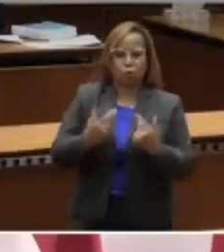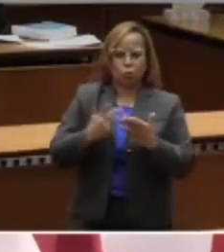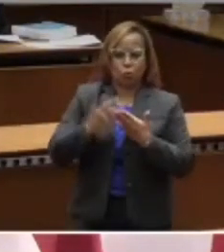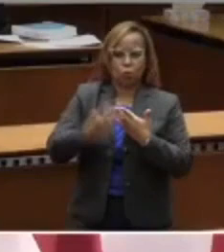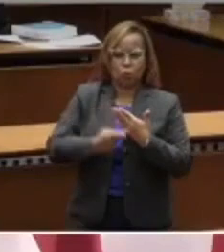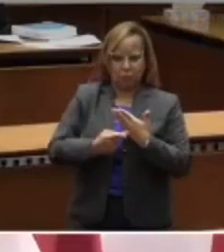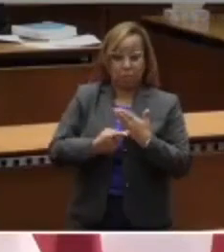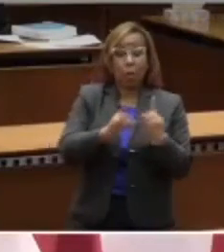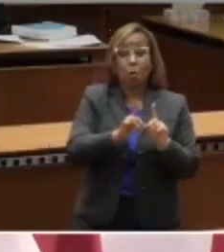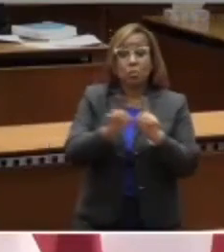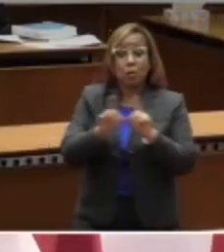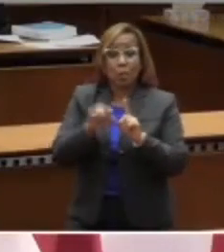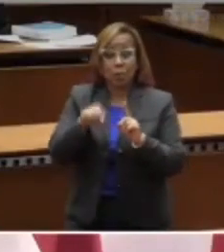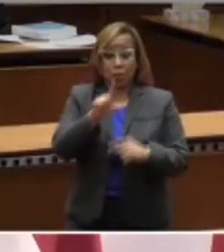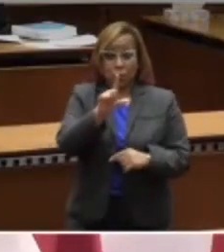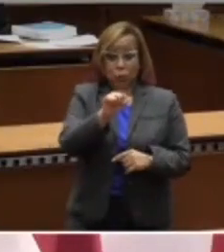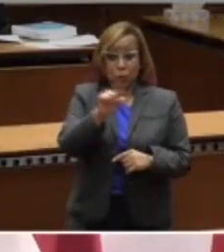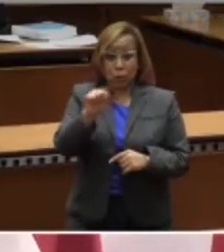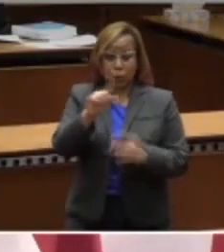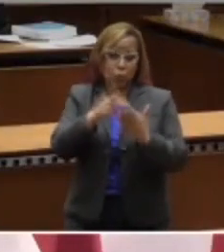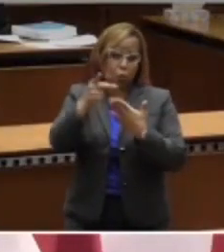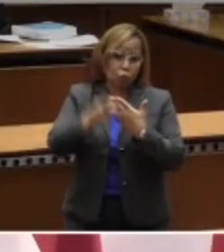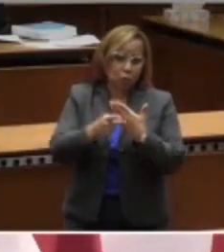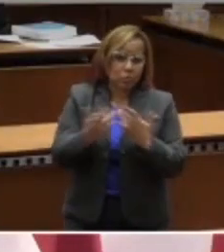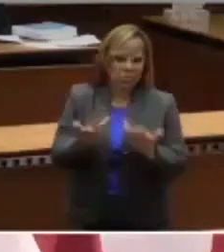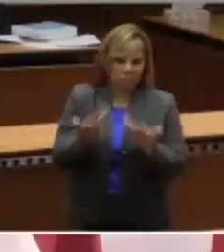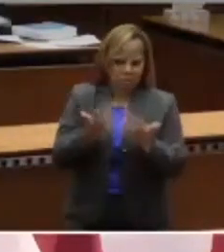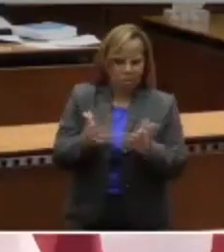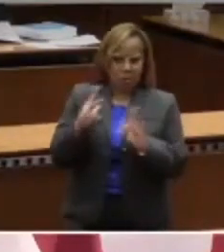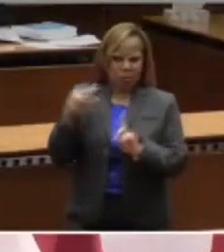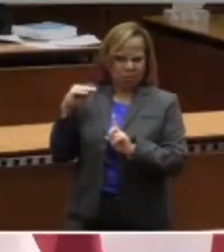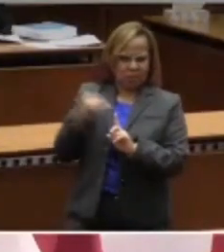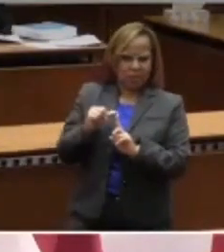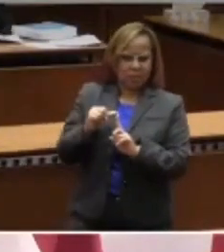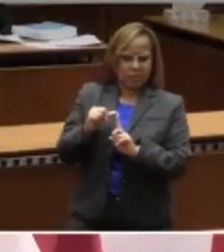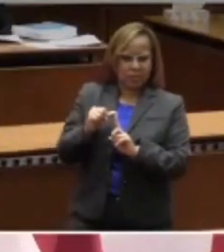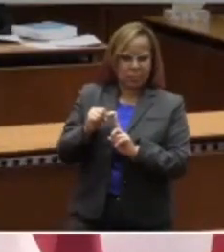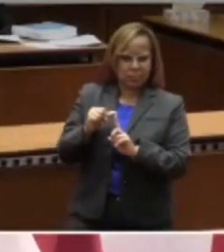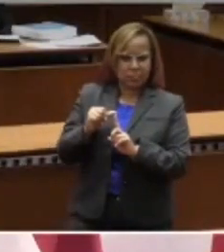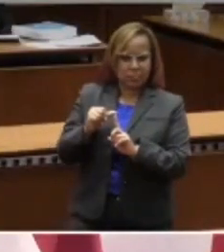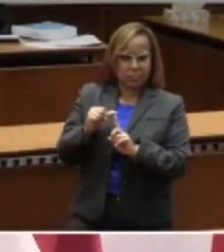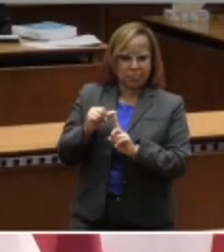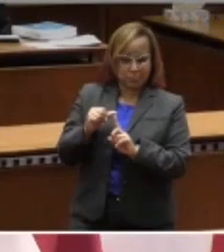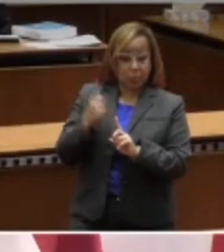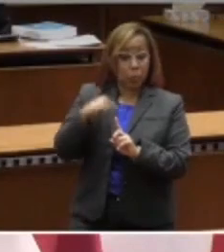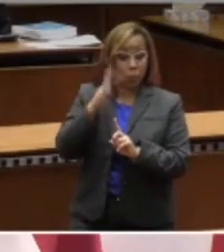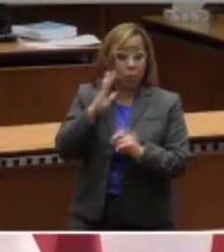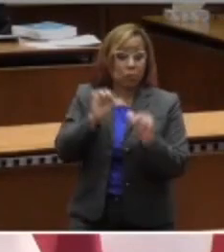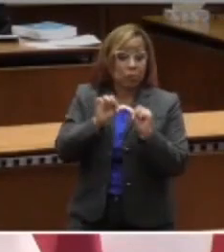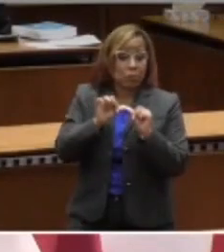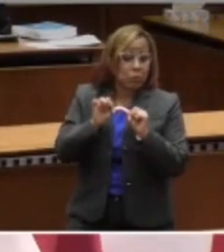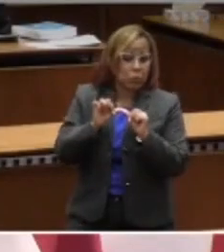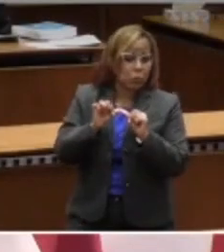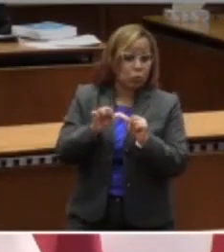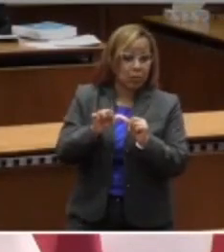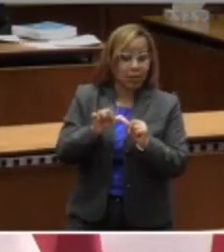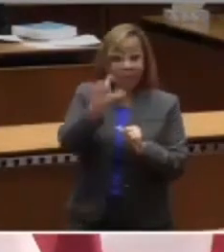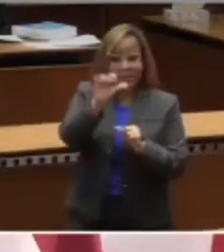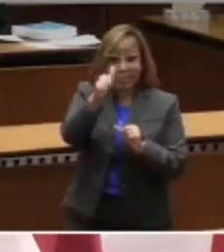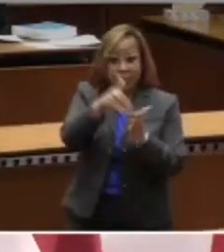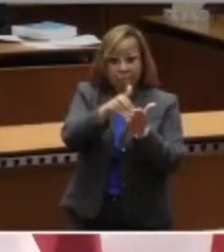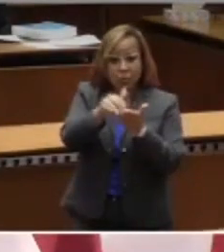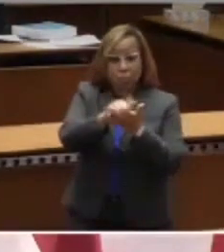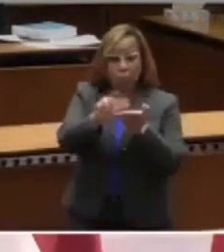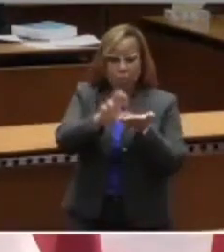programs on top of the 2020 programs already funded. We will continue to make a $10